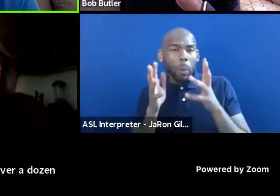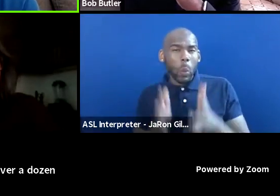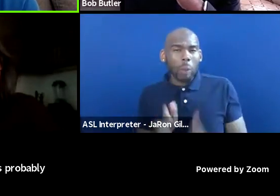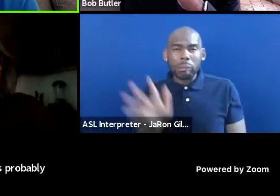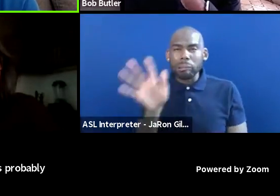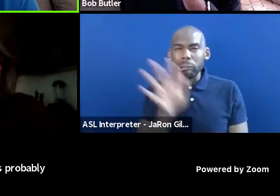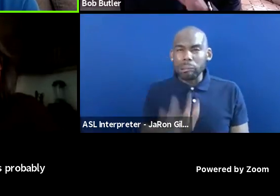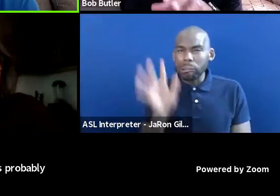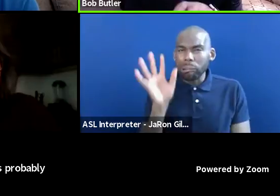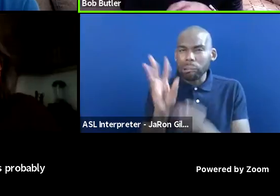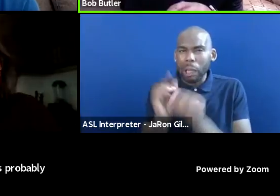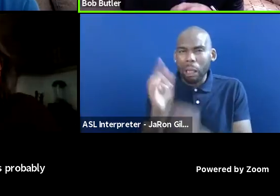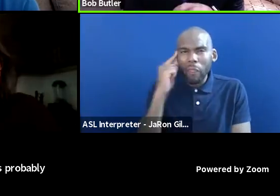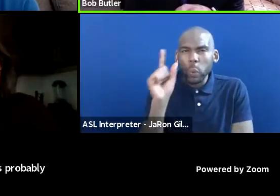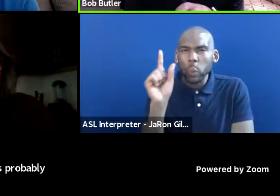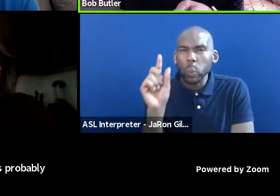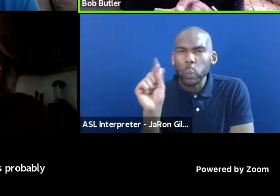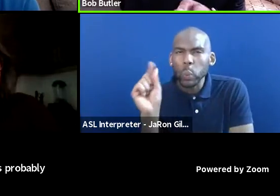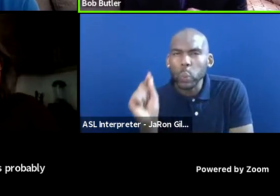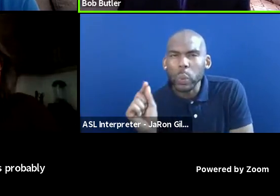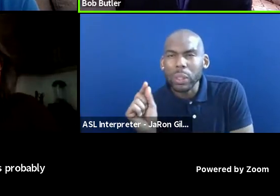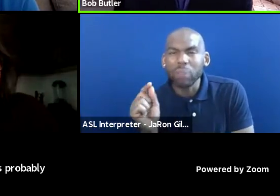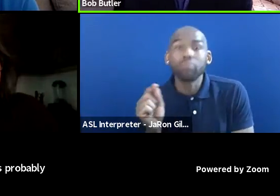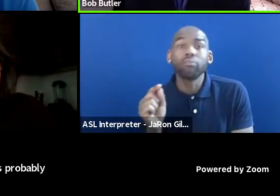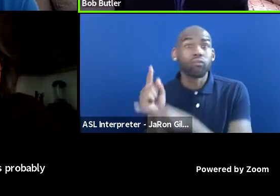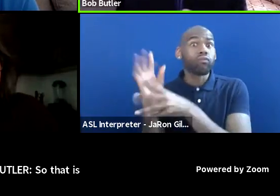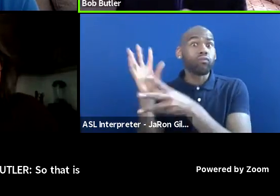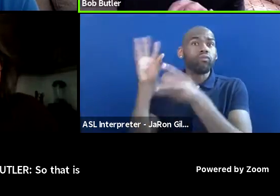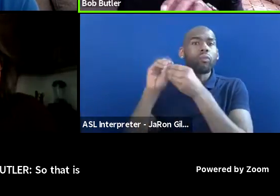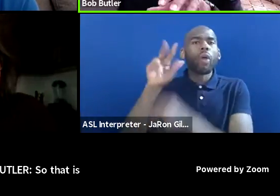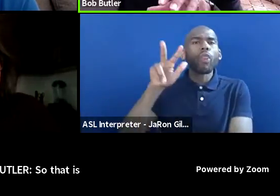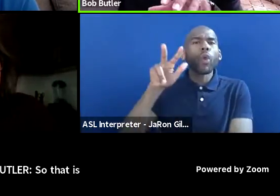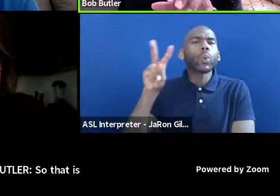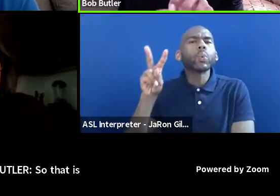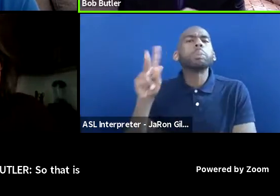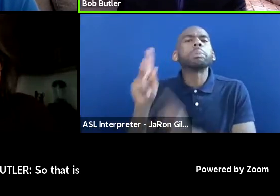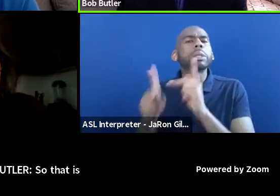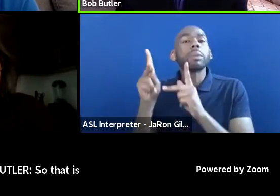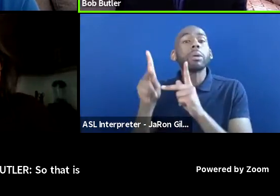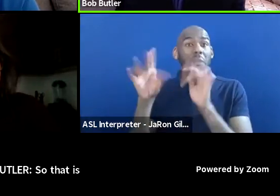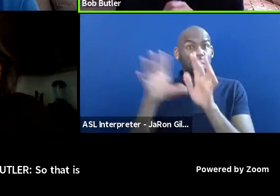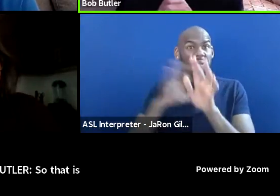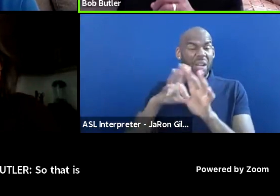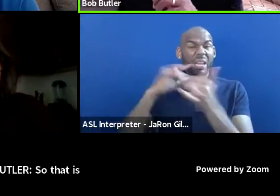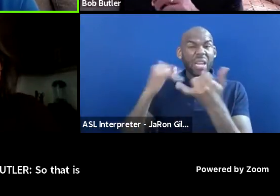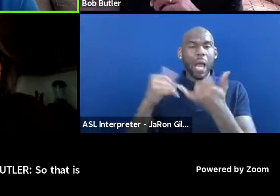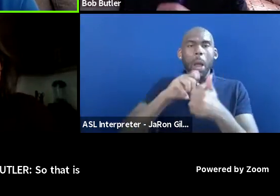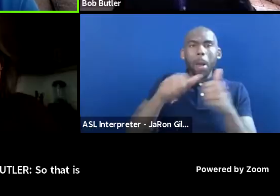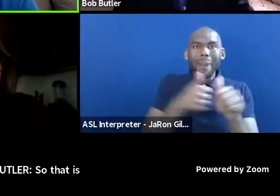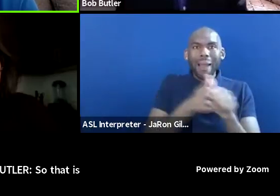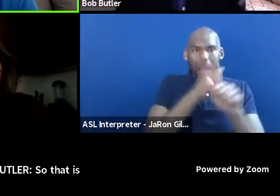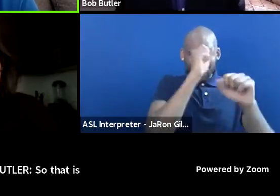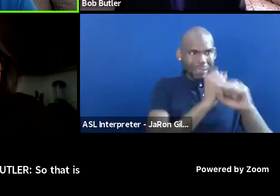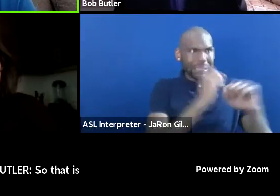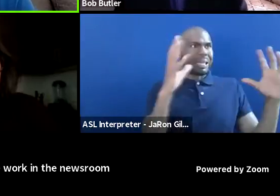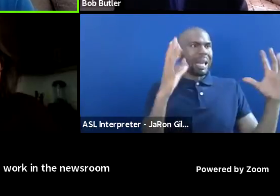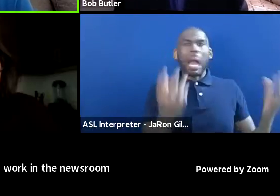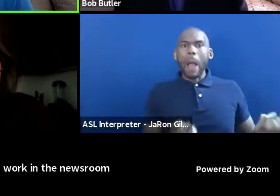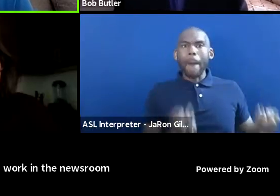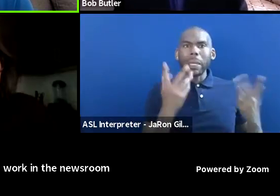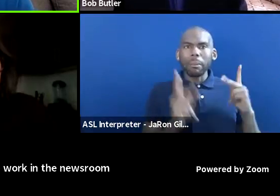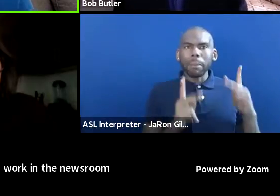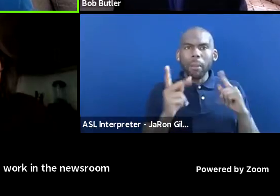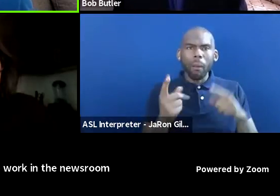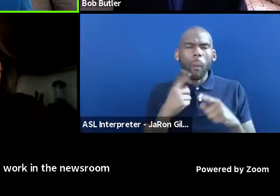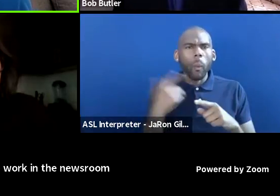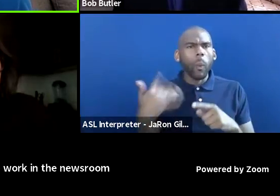all told. So that's 32 people. How many other people work in the newsroom behind the scenes? Oh gosh, dozens. We actually